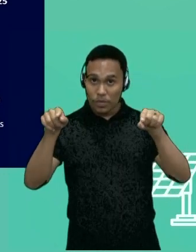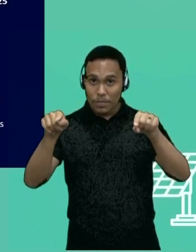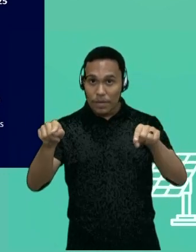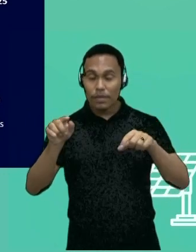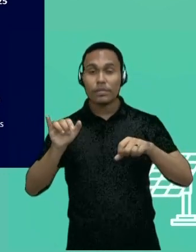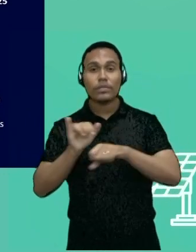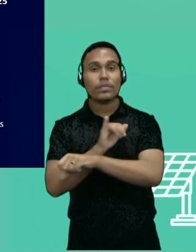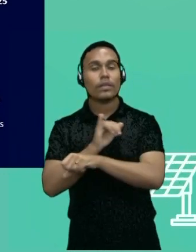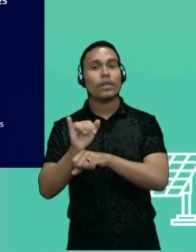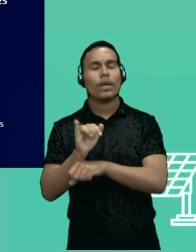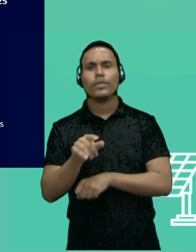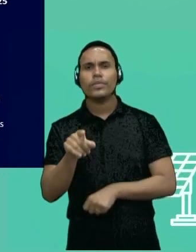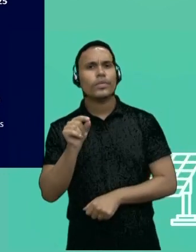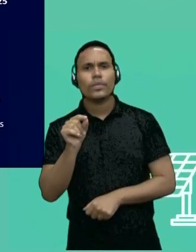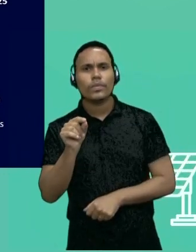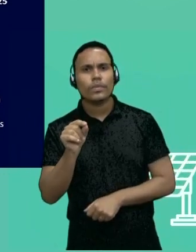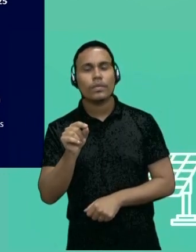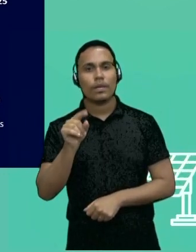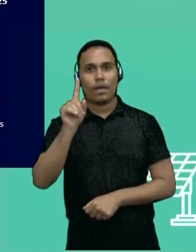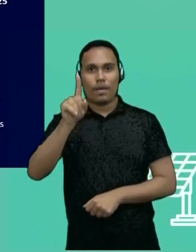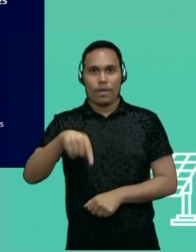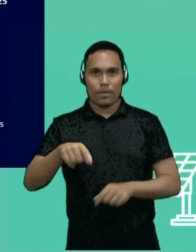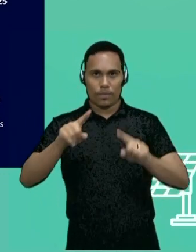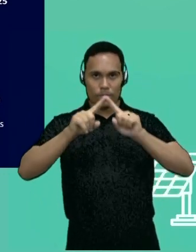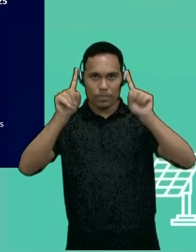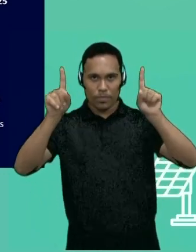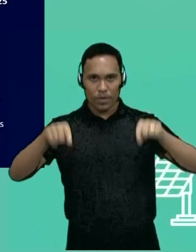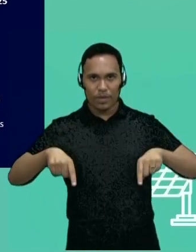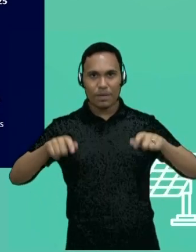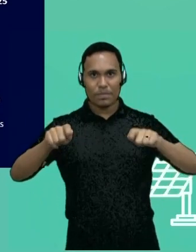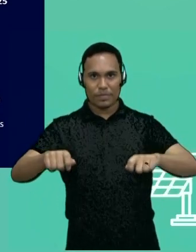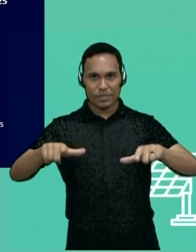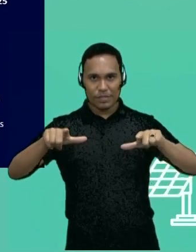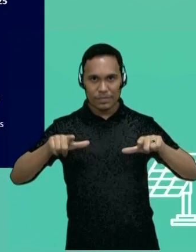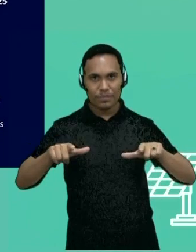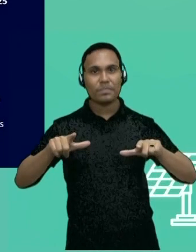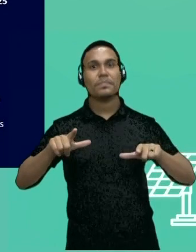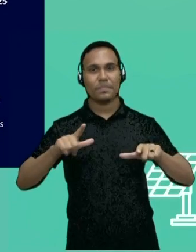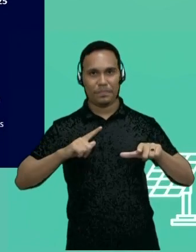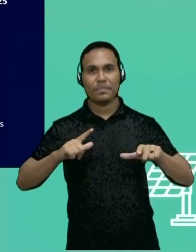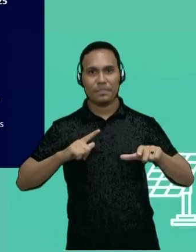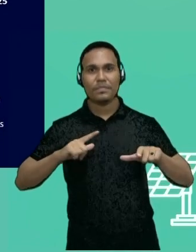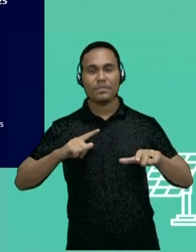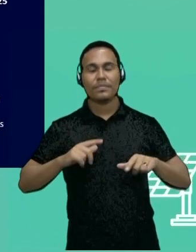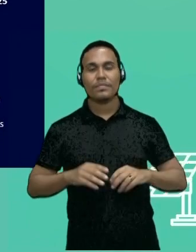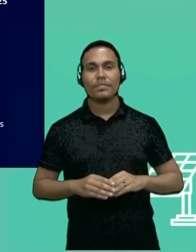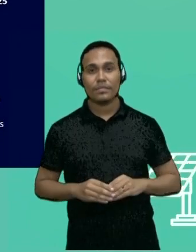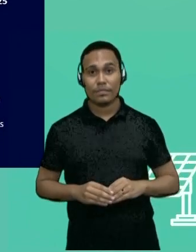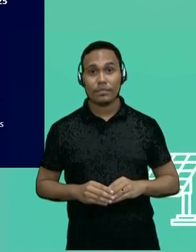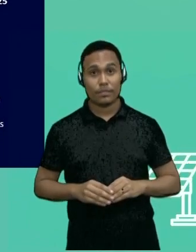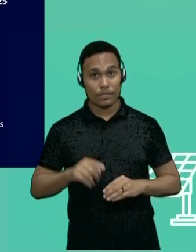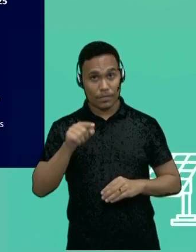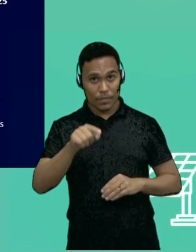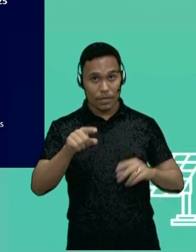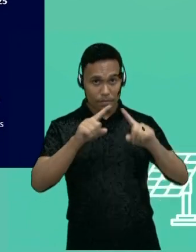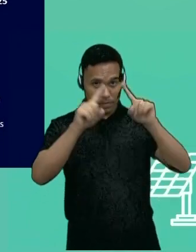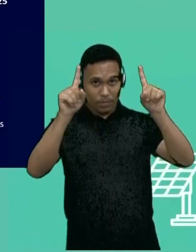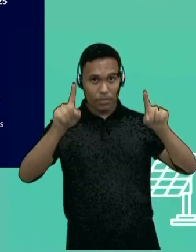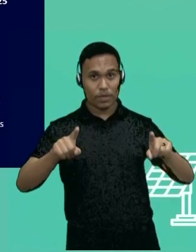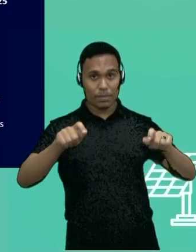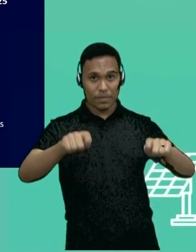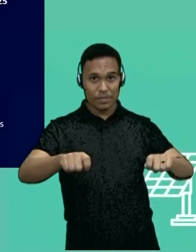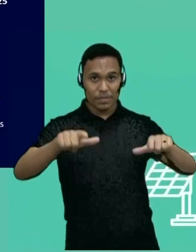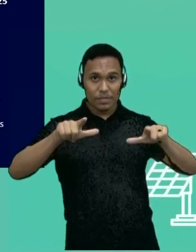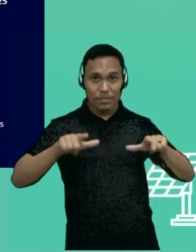by 2025. And this will be an internationally focused add-on to the national hydrogen standard, which we just saw on the